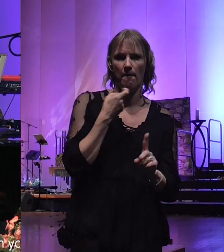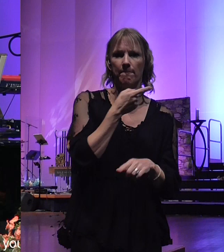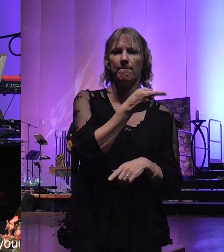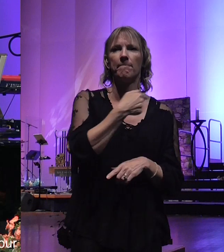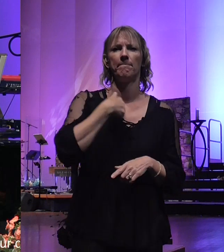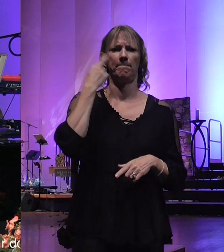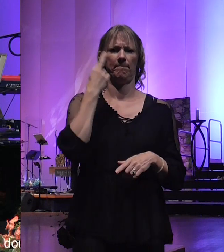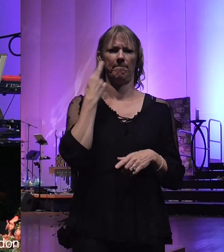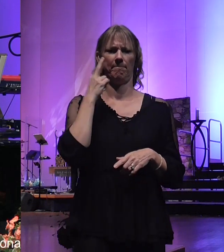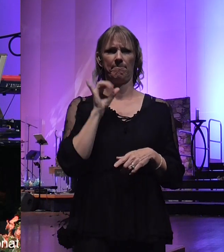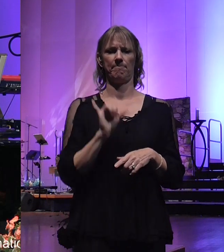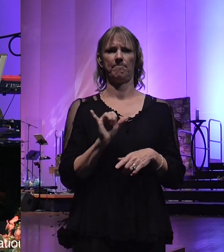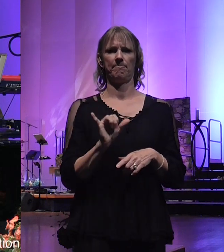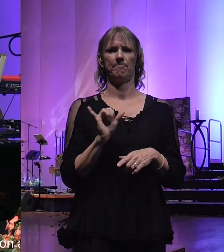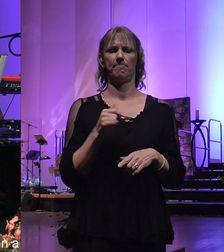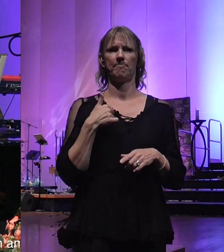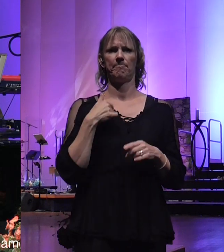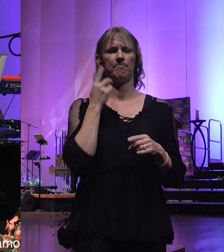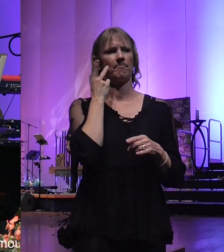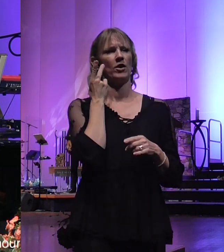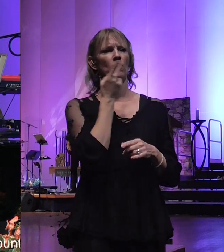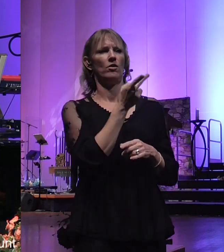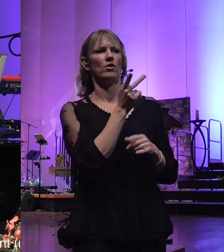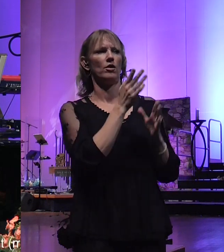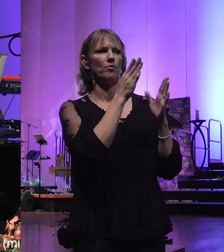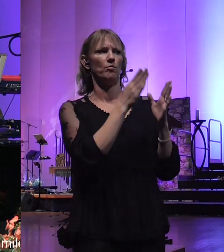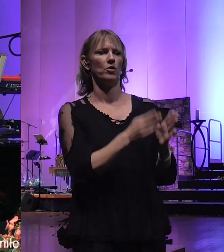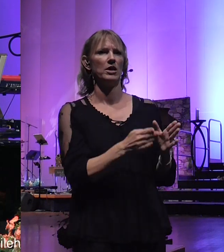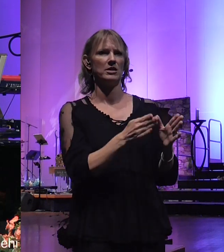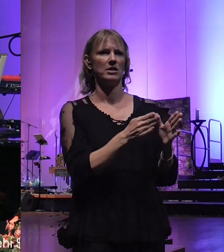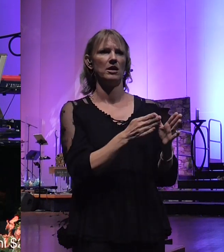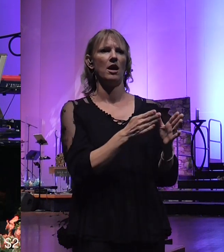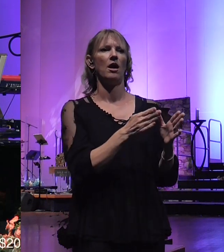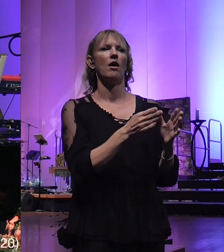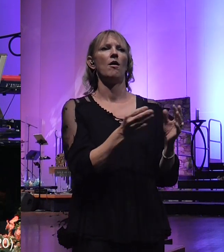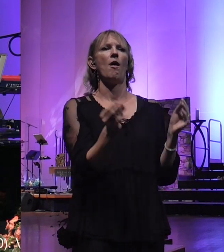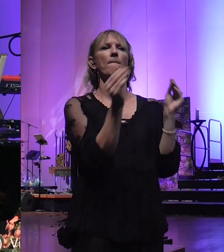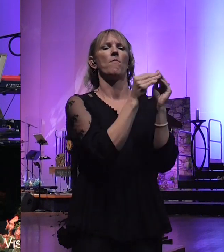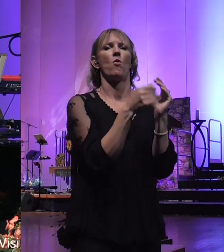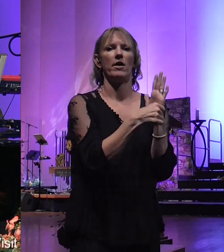And I realized I was looking at somebody far